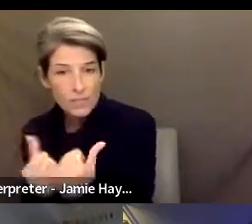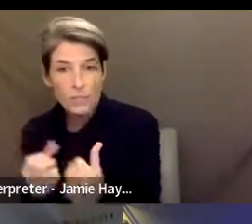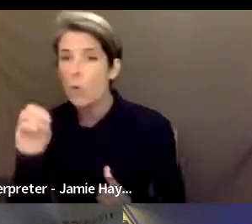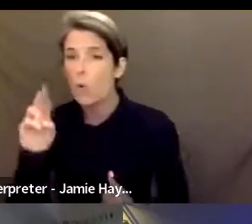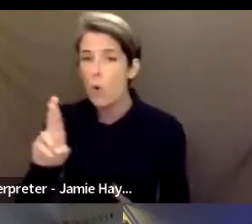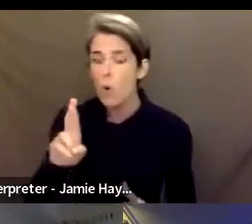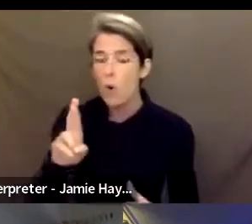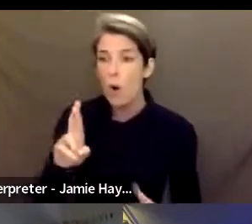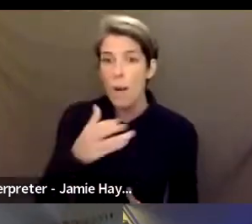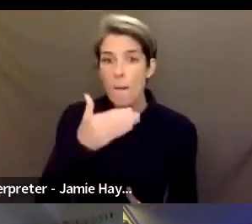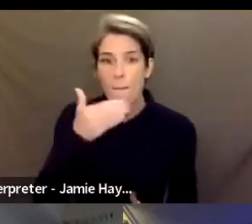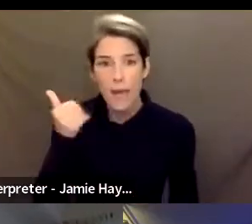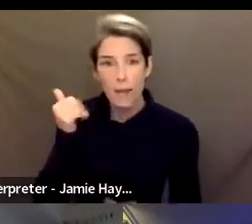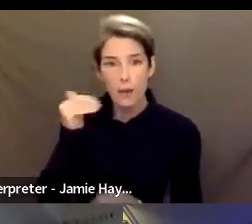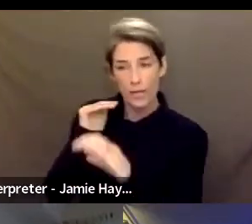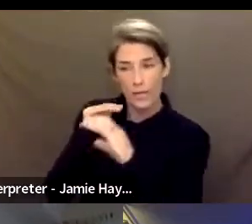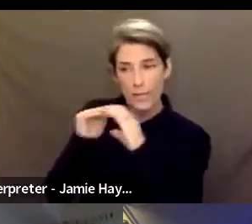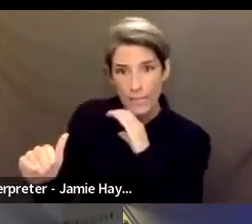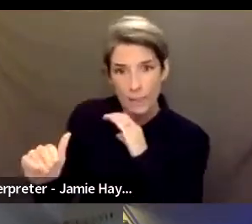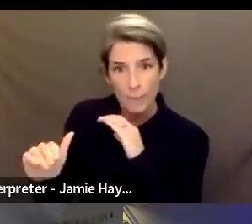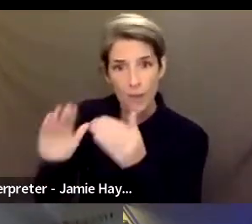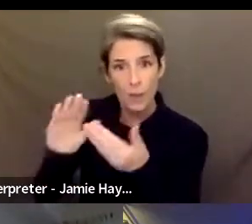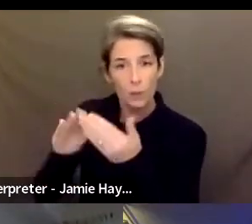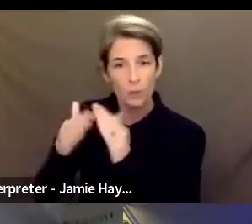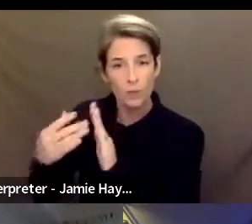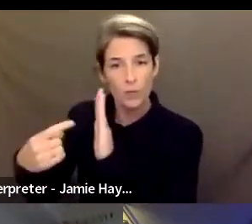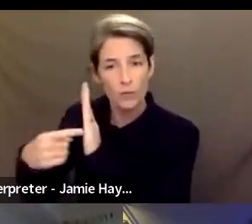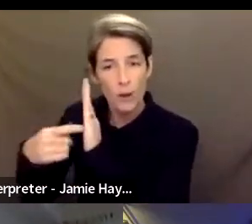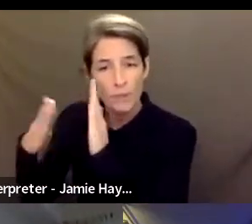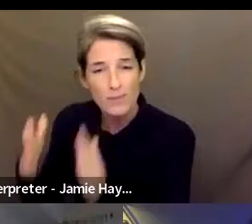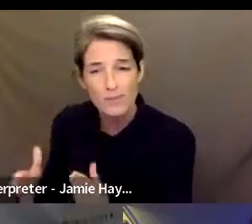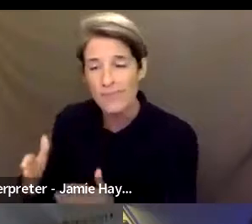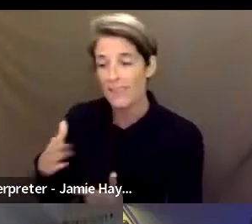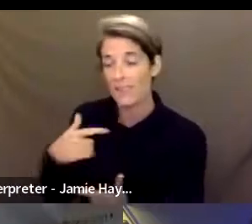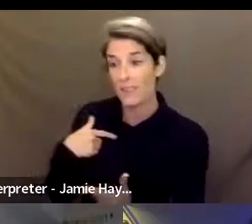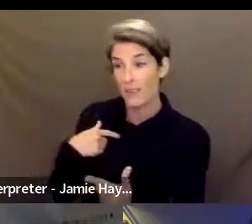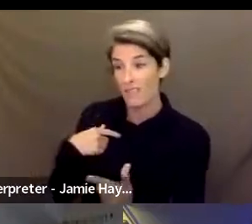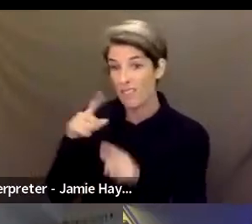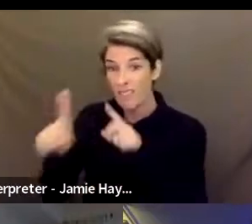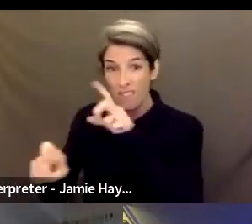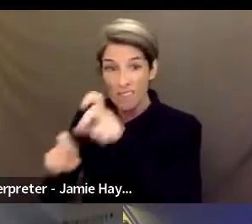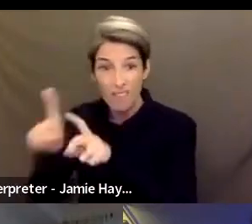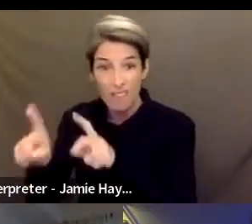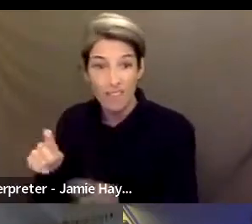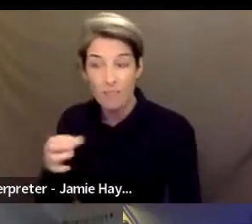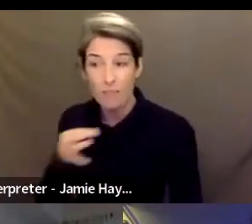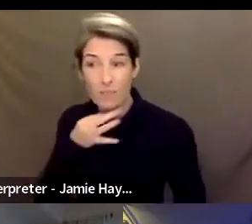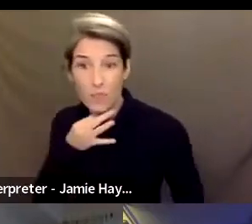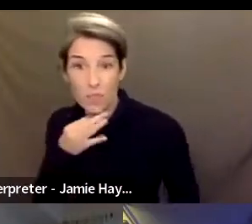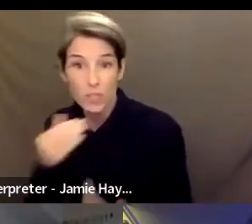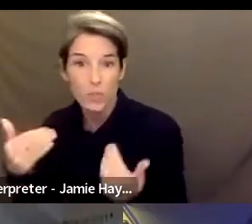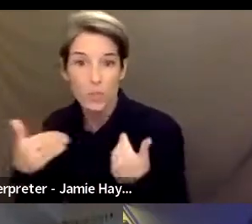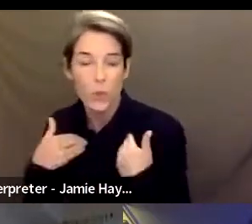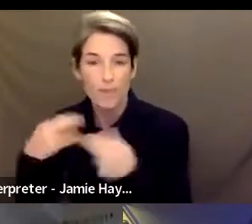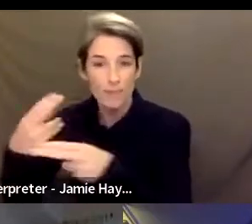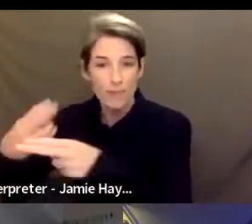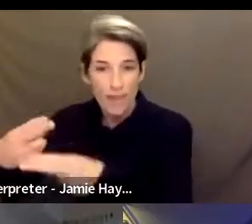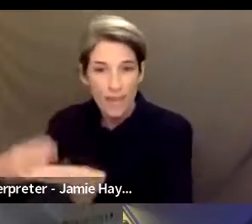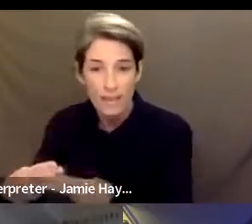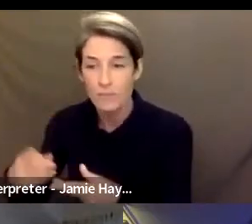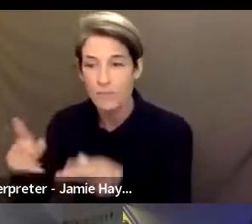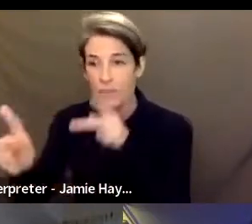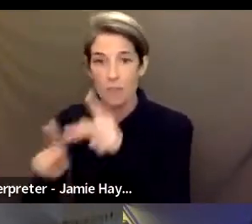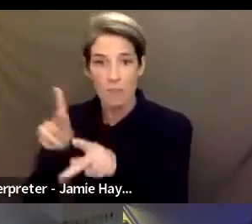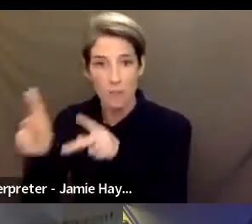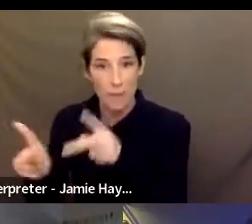you direct me to where I can find these actors? Can you send me any names that you